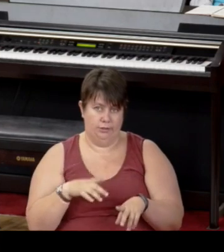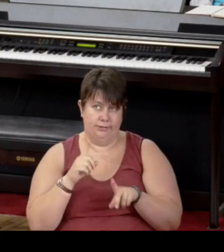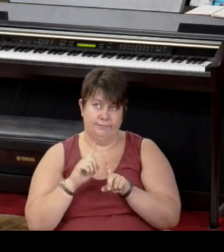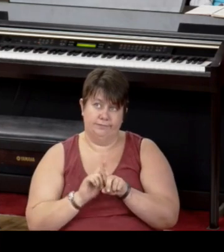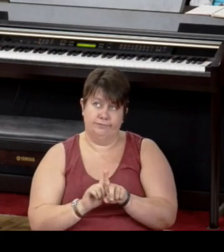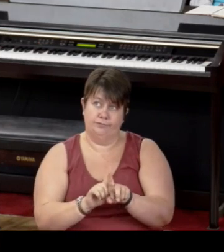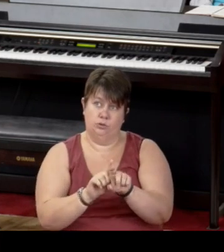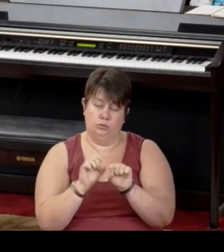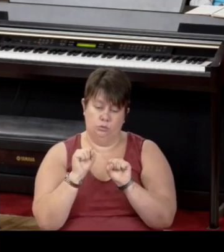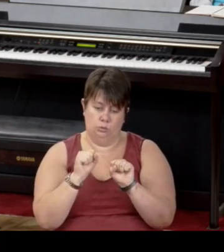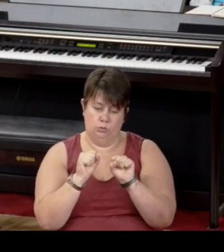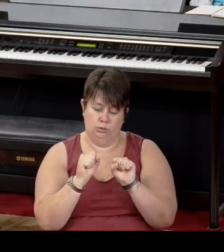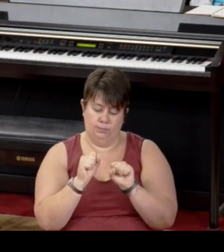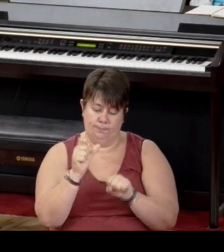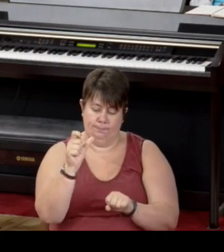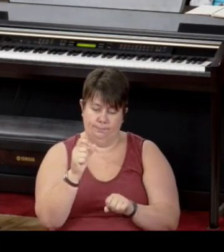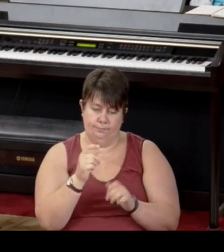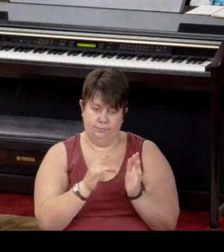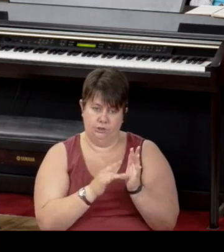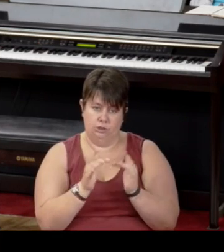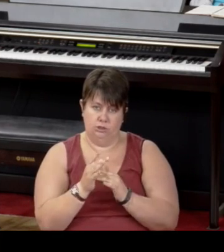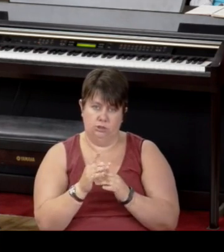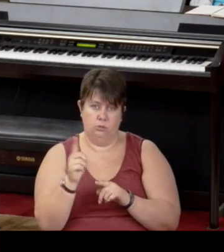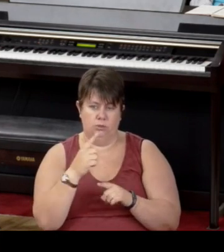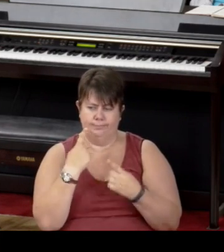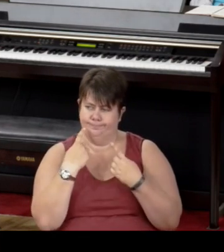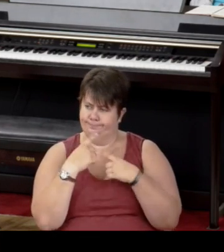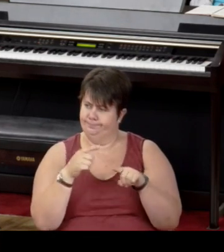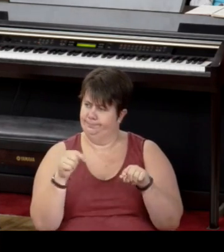repent, what does it say to us?